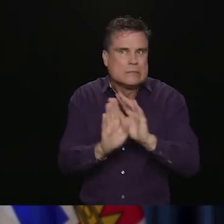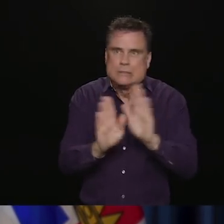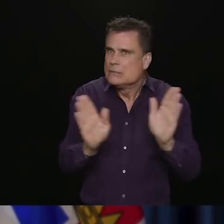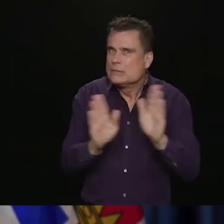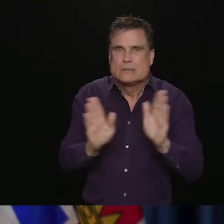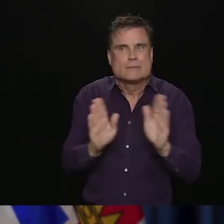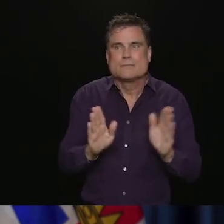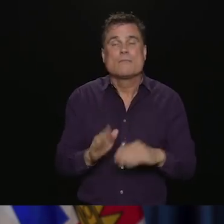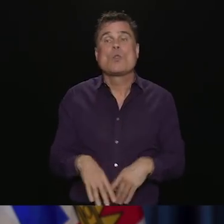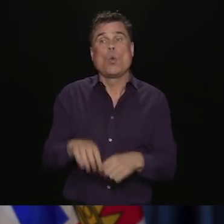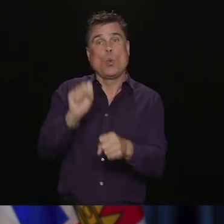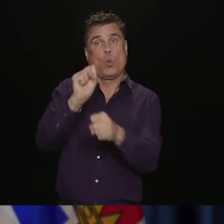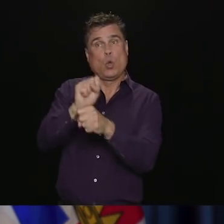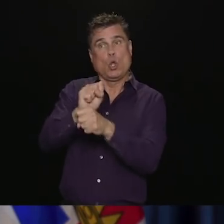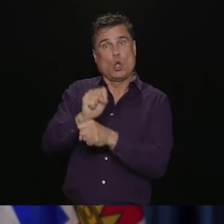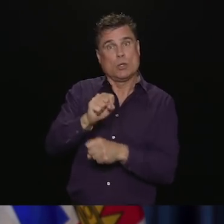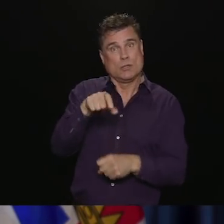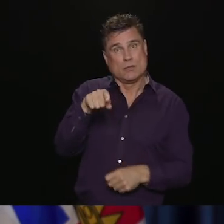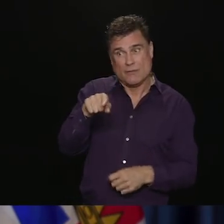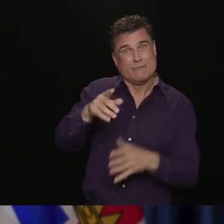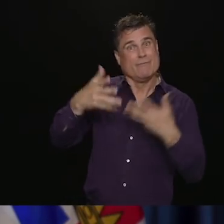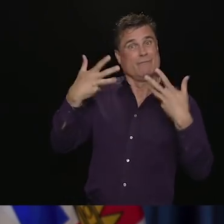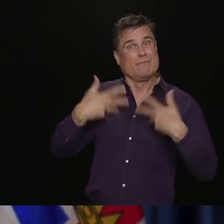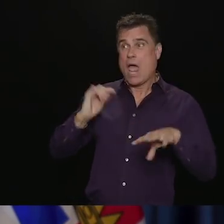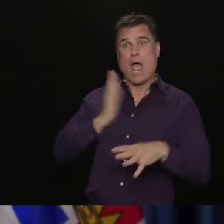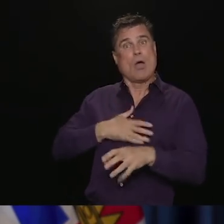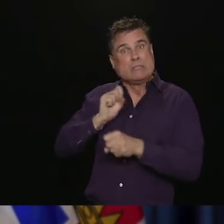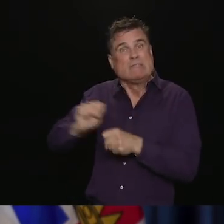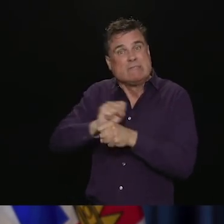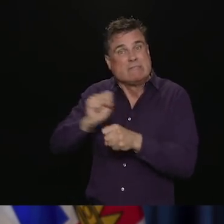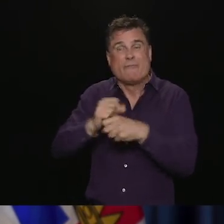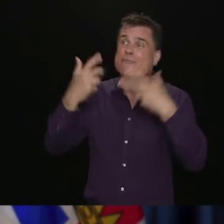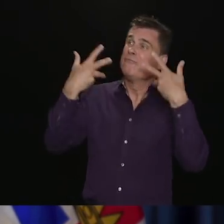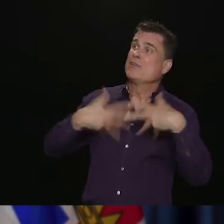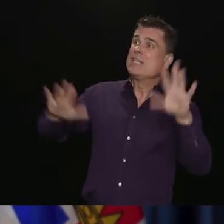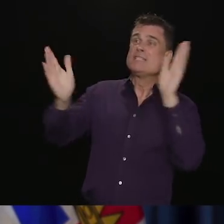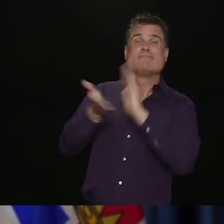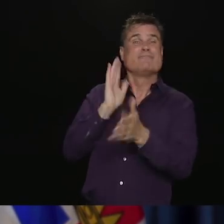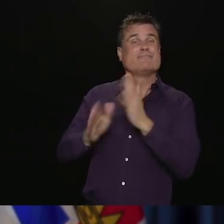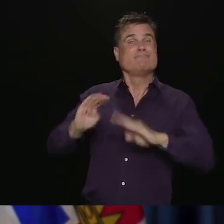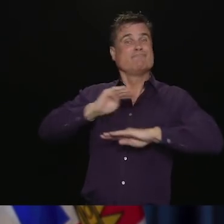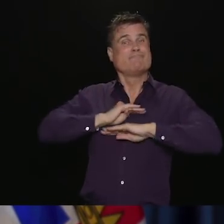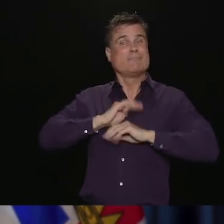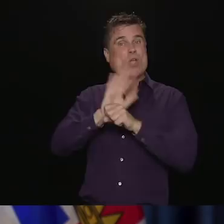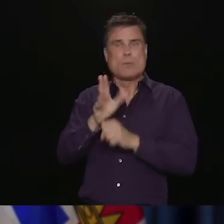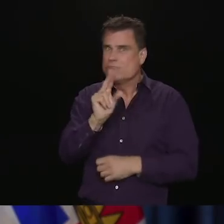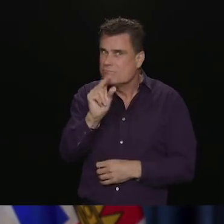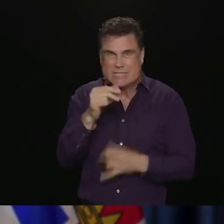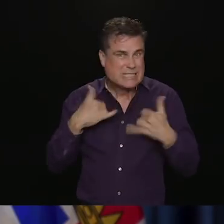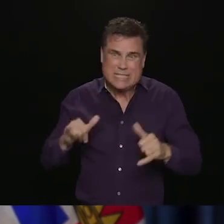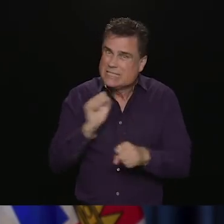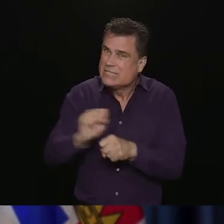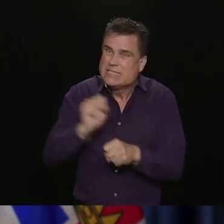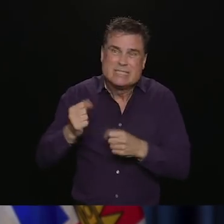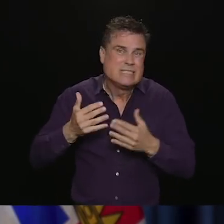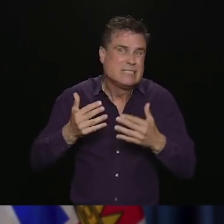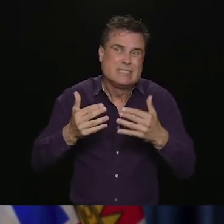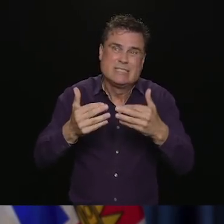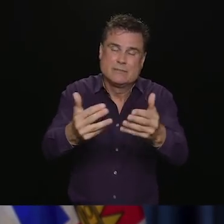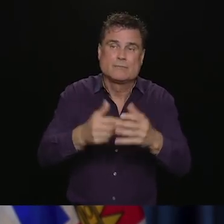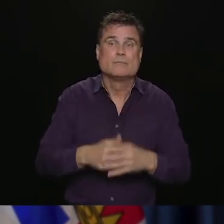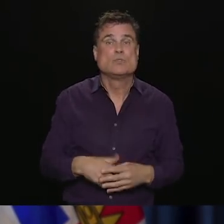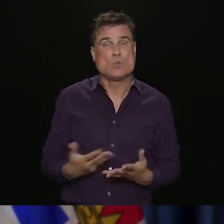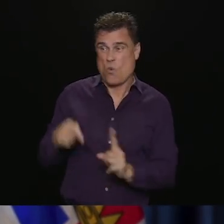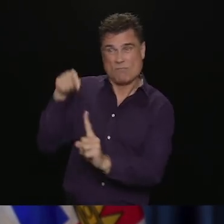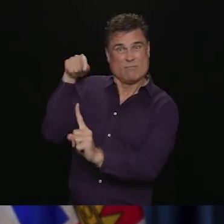certainly is not. In BC, we know that COVID-19 deserves respect. We know that COVID-19 looks